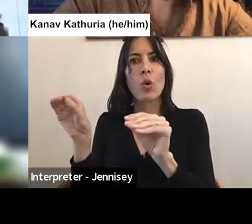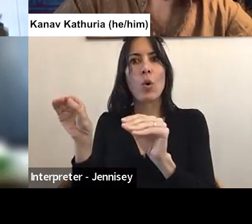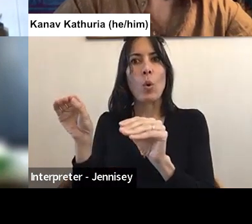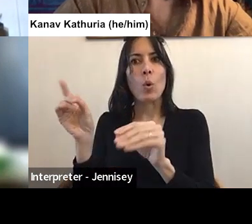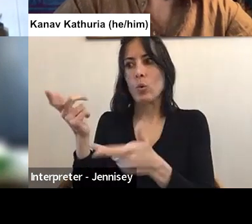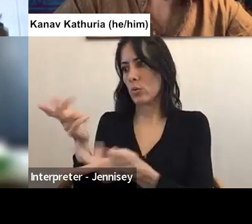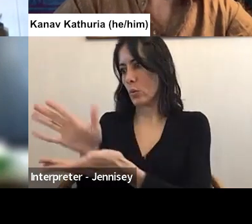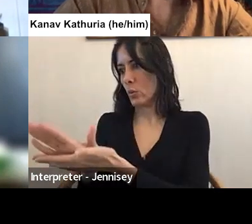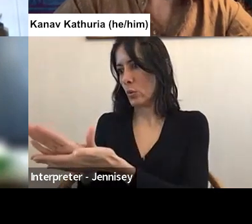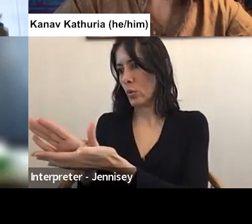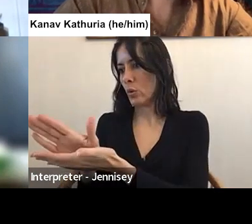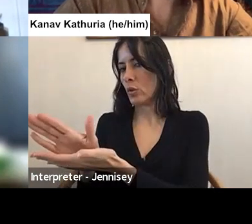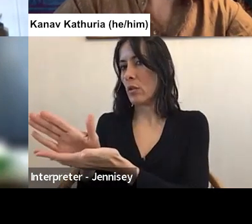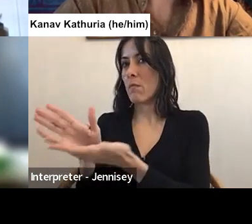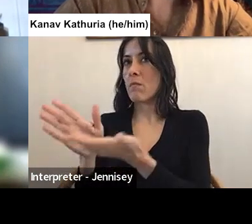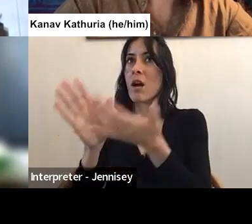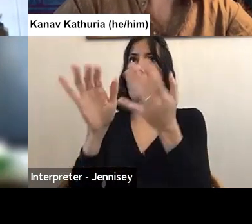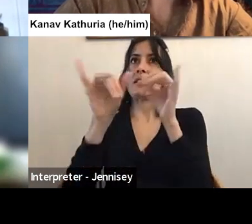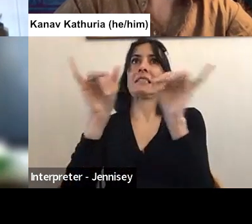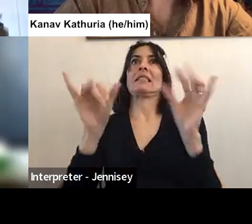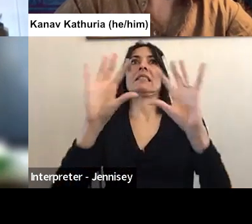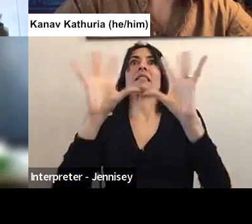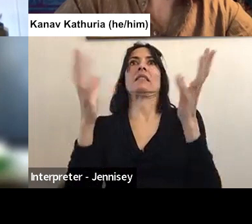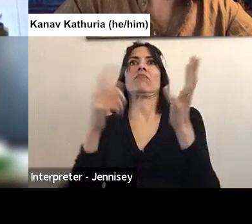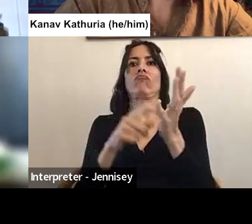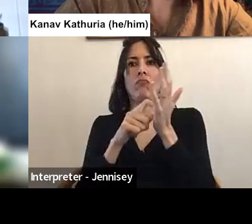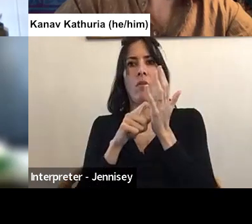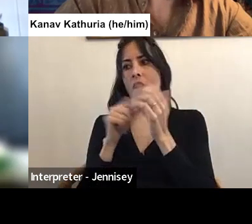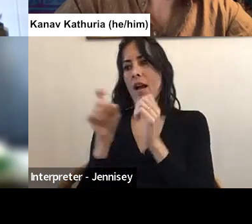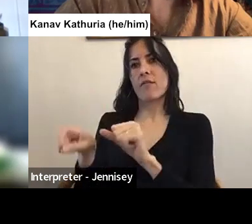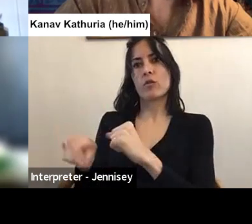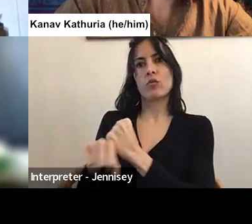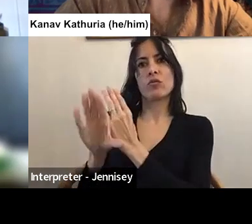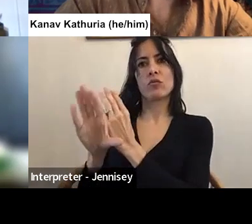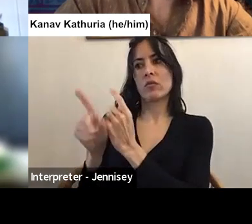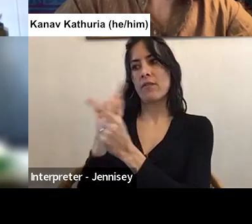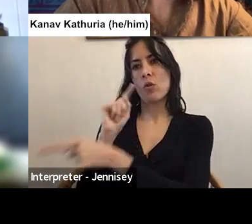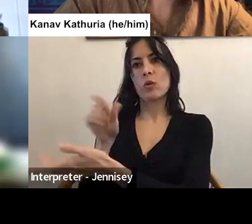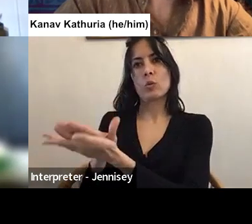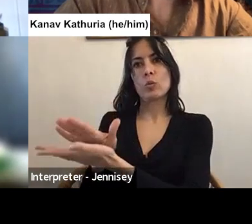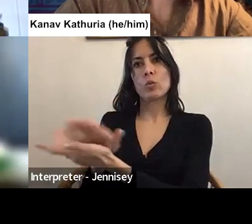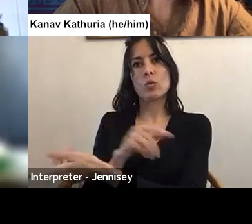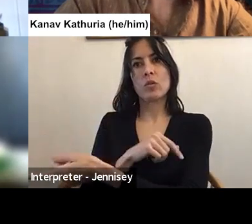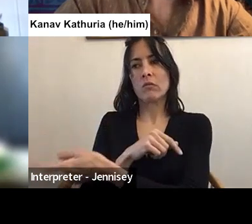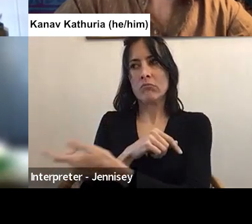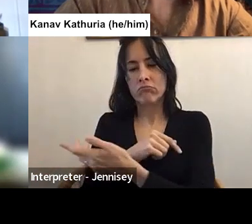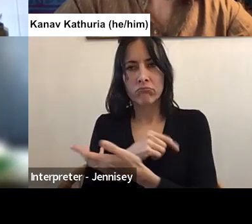women to now provide remote learning for children in households that already were experiencing